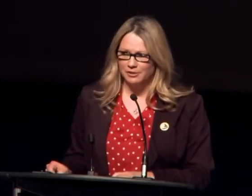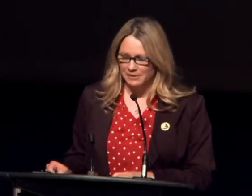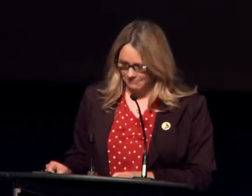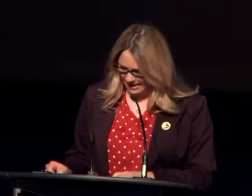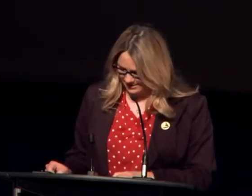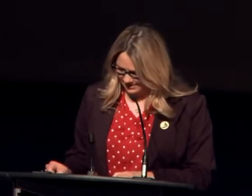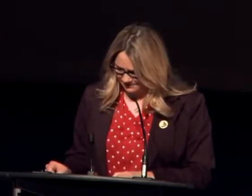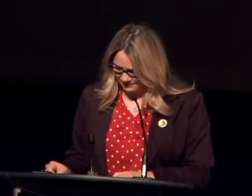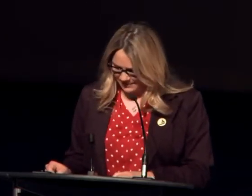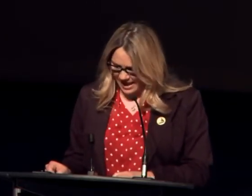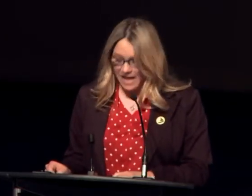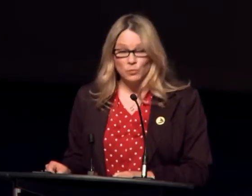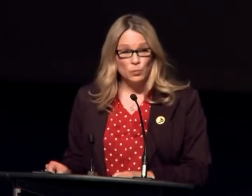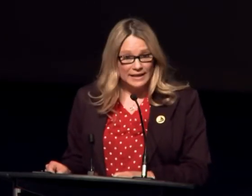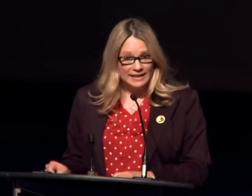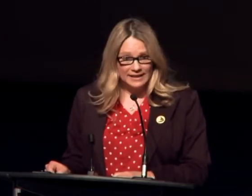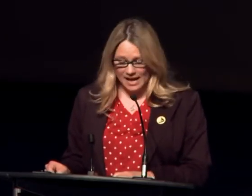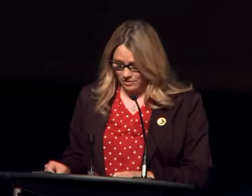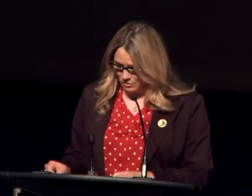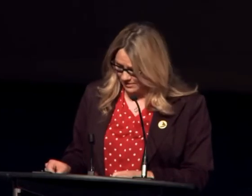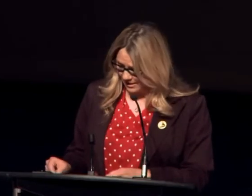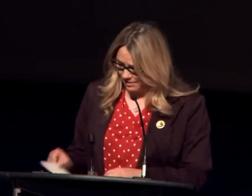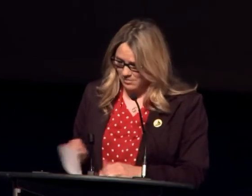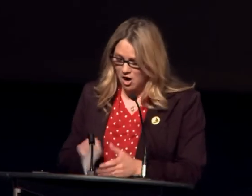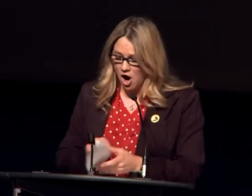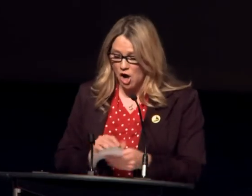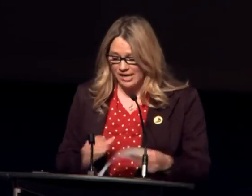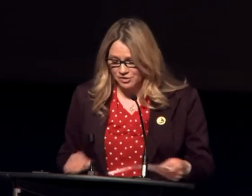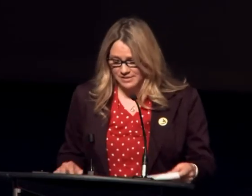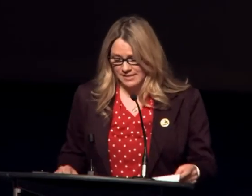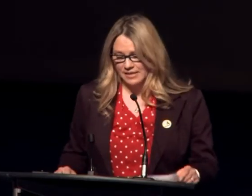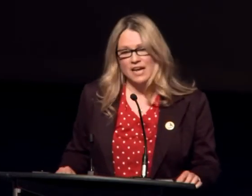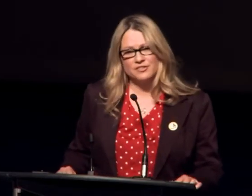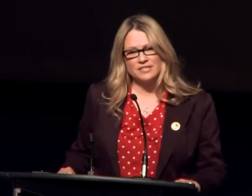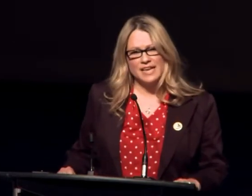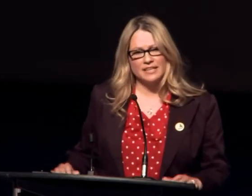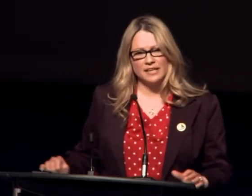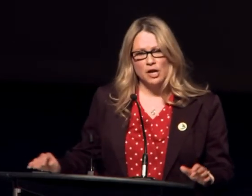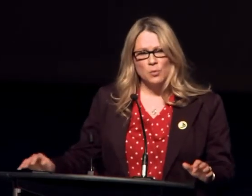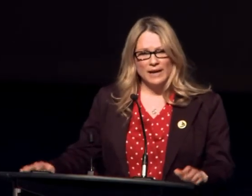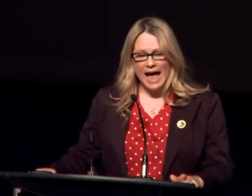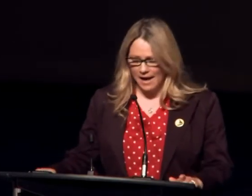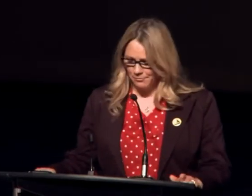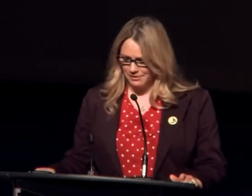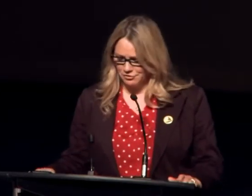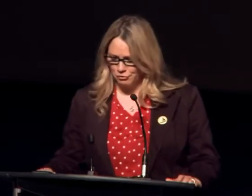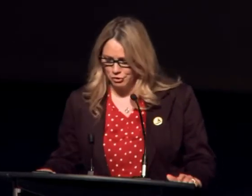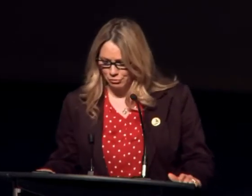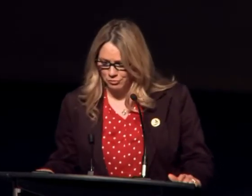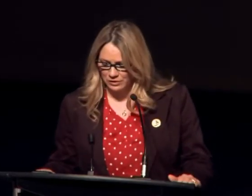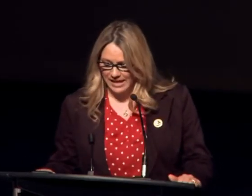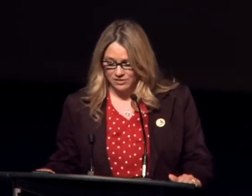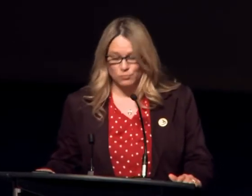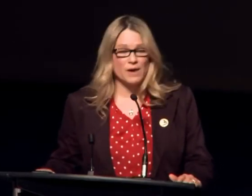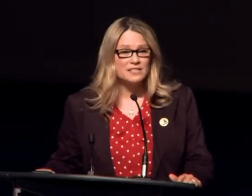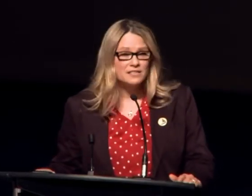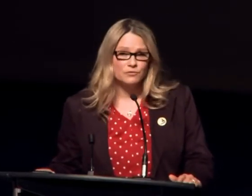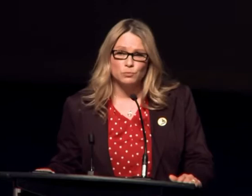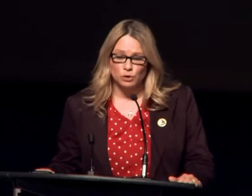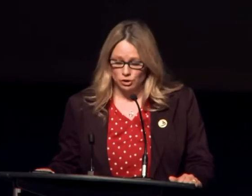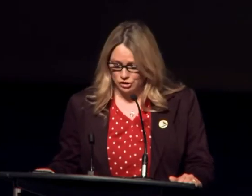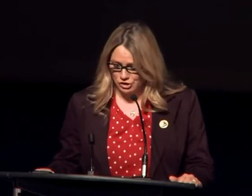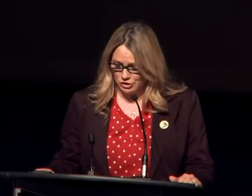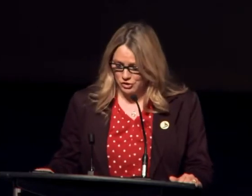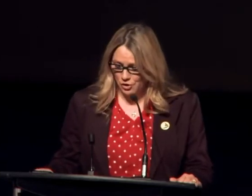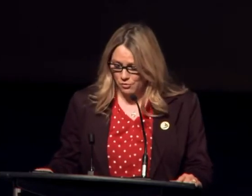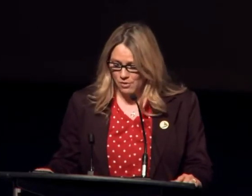relationship to human rights. And we at the museum are interested in understanding what Aboriginal youth would like the rest